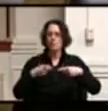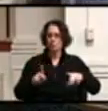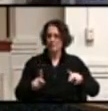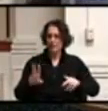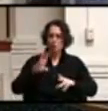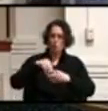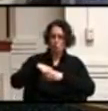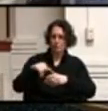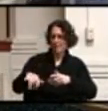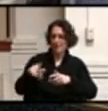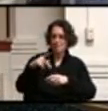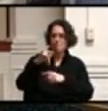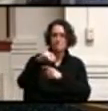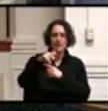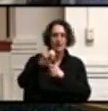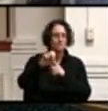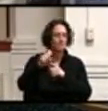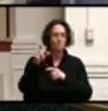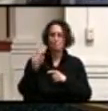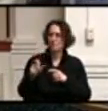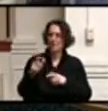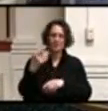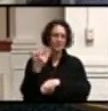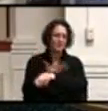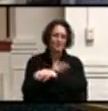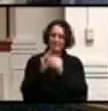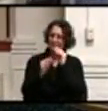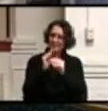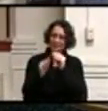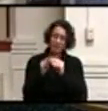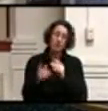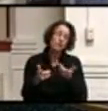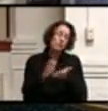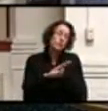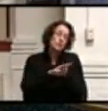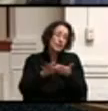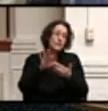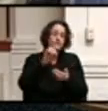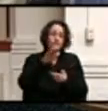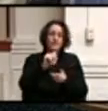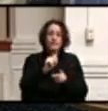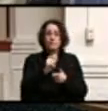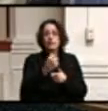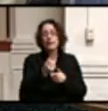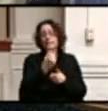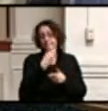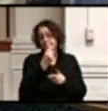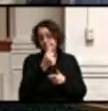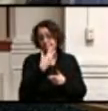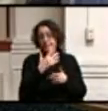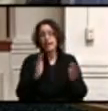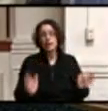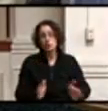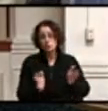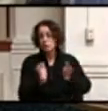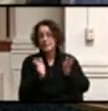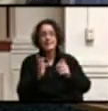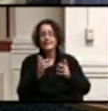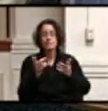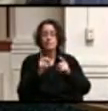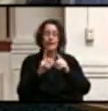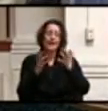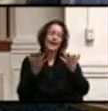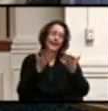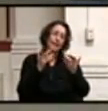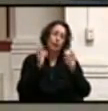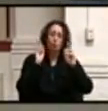good reimbursement from FEMA over the course of the last 2 years, yeah. But, you know, we've got to go ahead and do this. So Maybe they'll